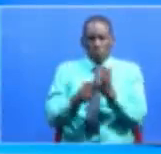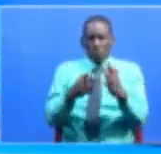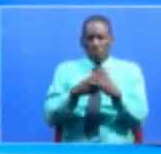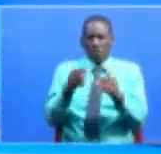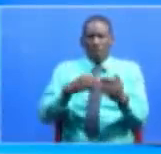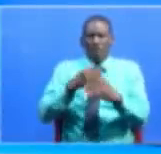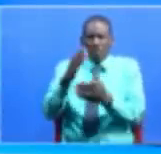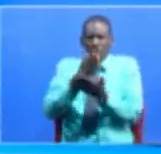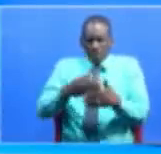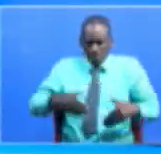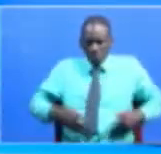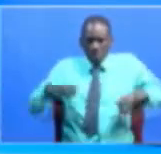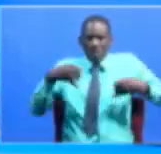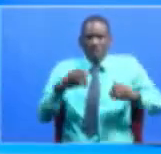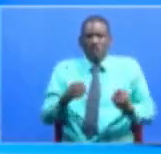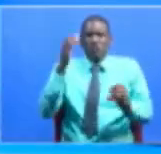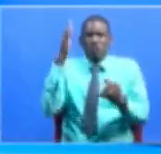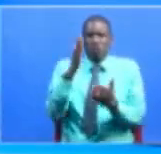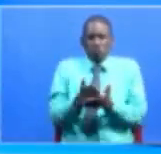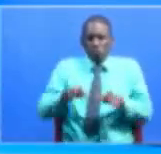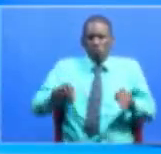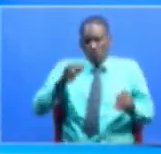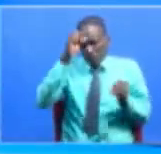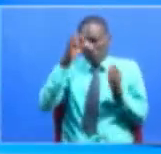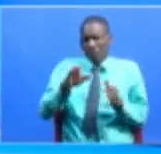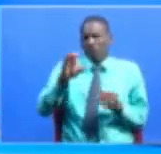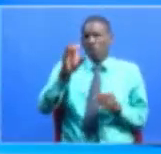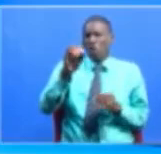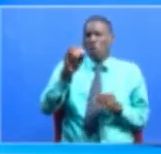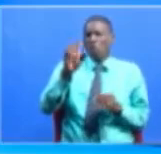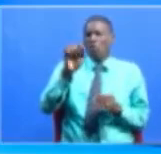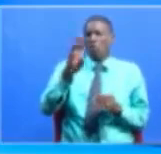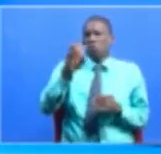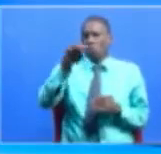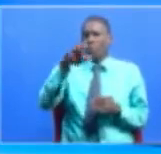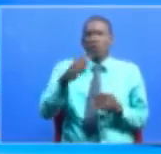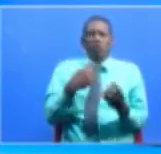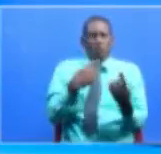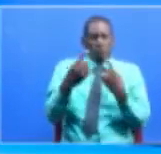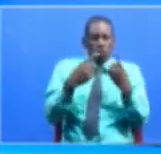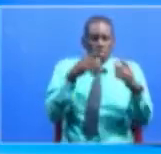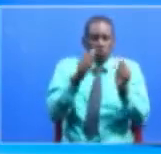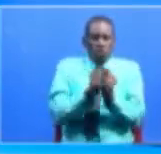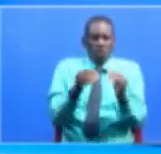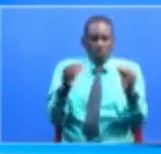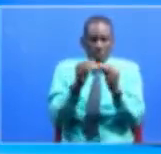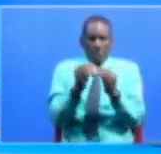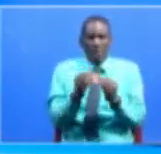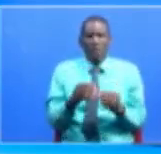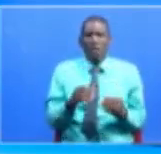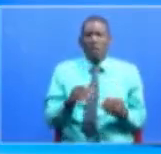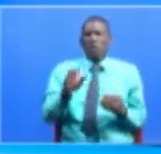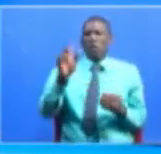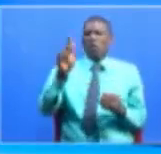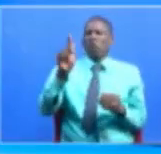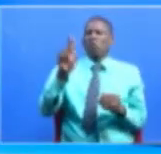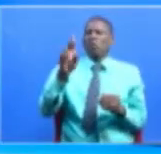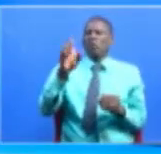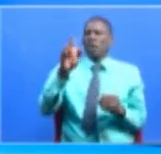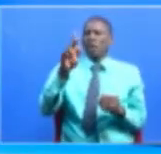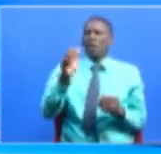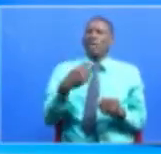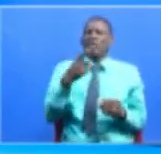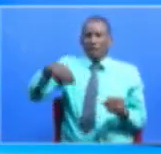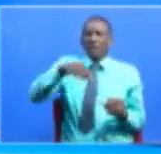youth tried to stop Busia Governor Paul Otuoma from addressing the crowd. Gabriel Kudaka now tells us that Raila,